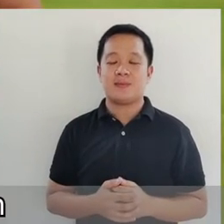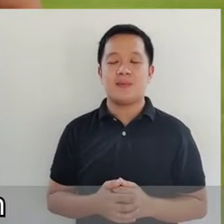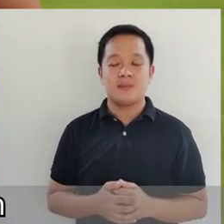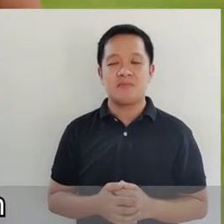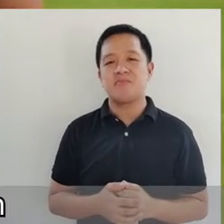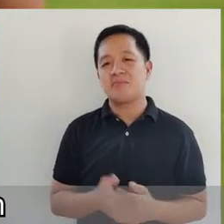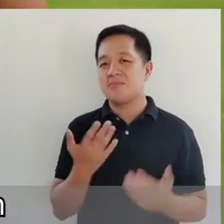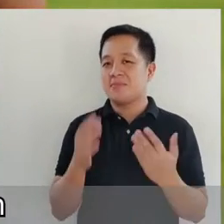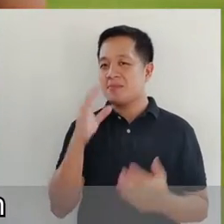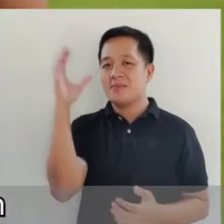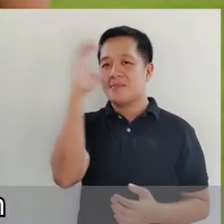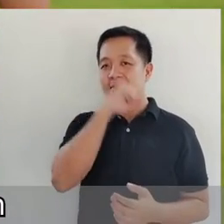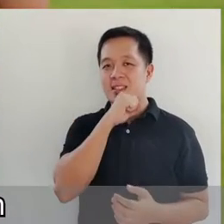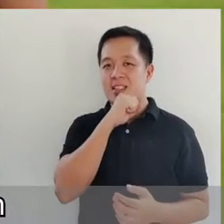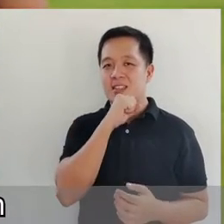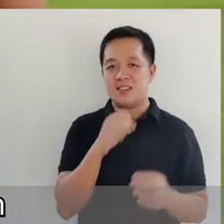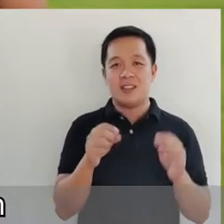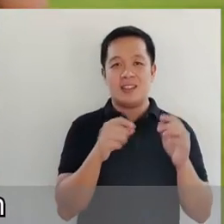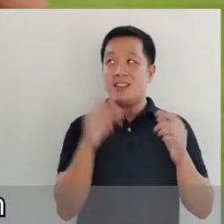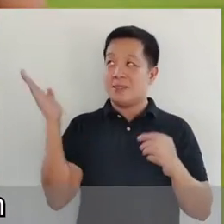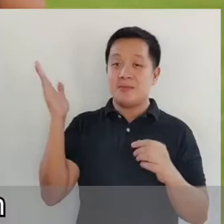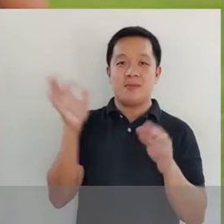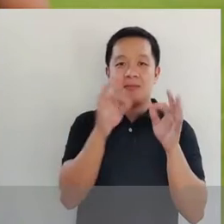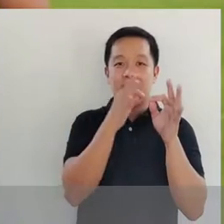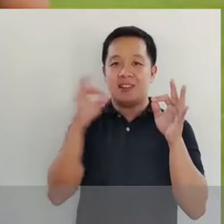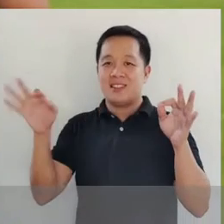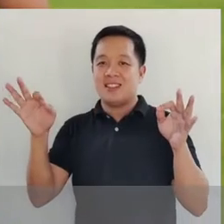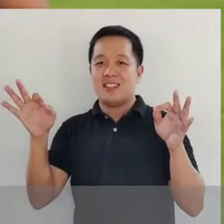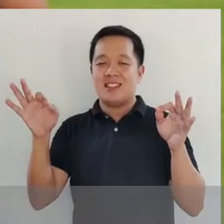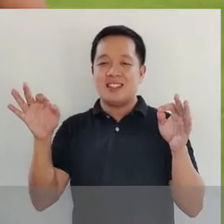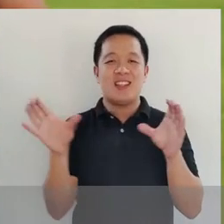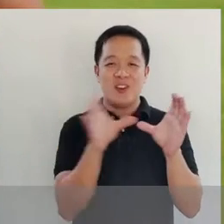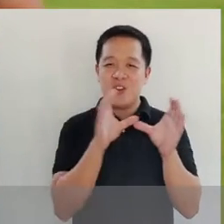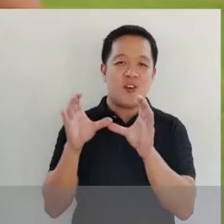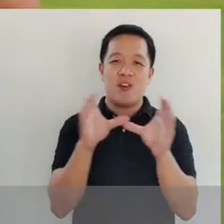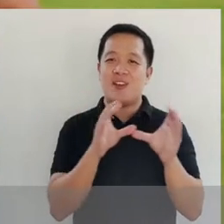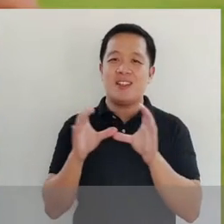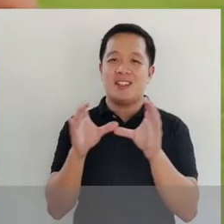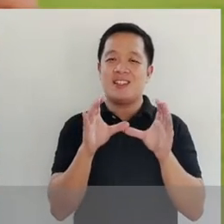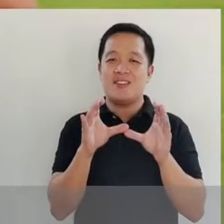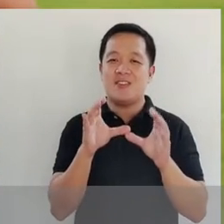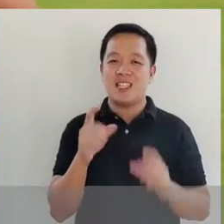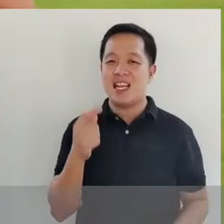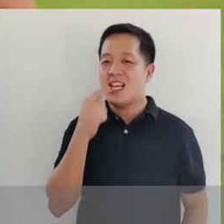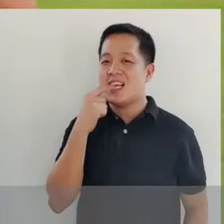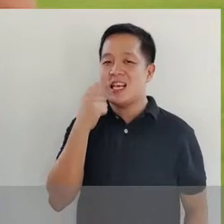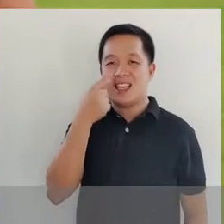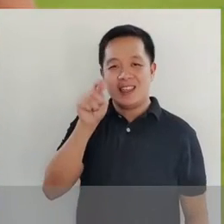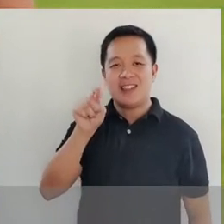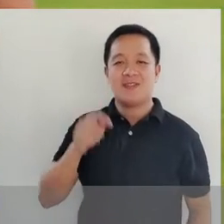I guess this sentence is one of the most common tongue twister that we are familiar with.